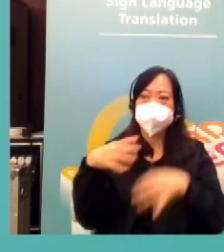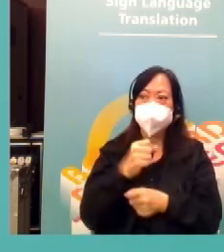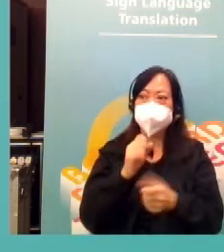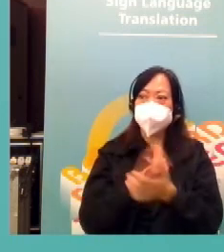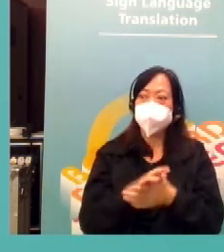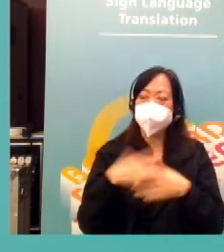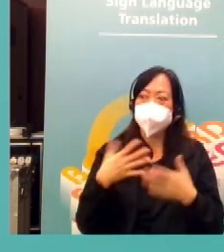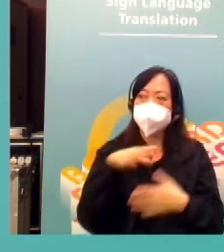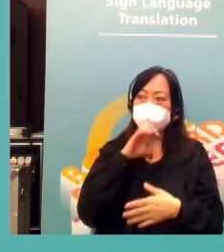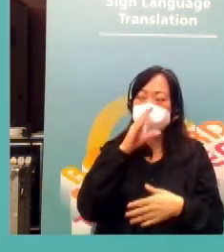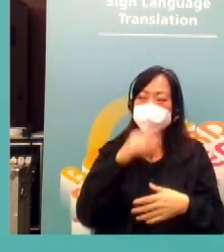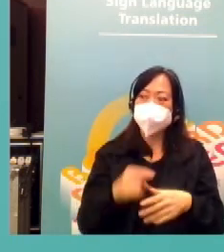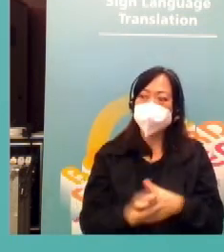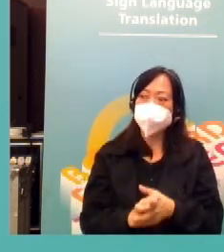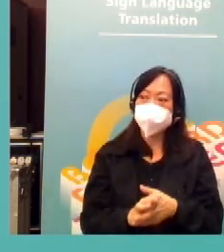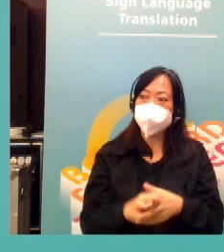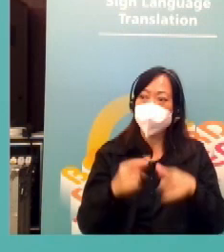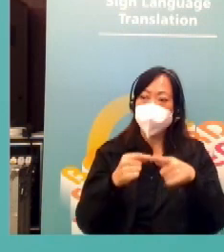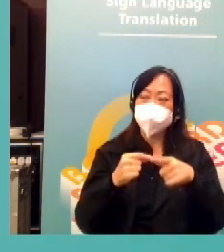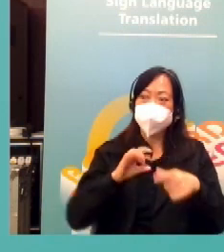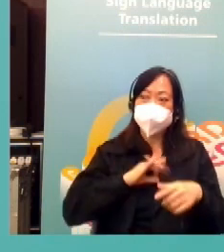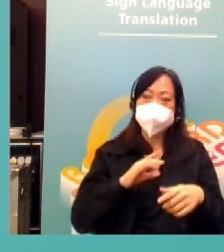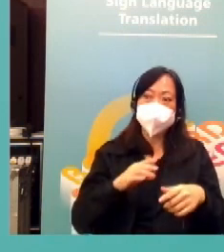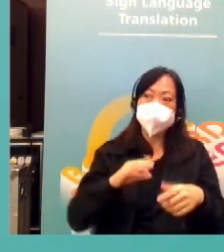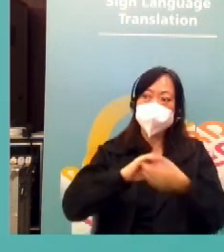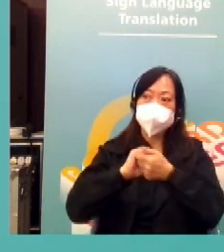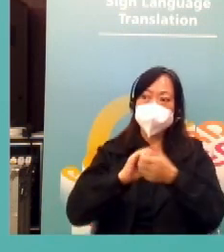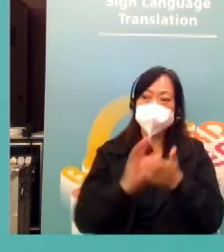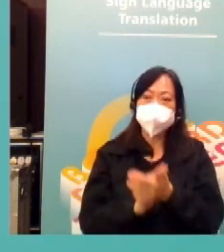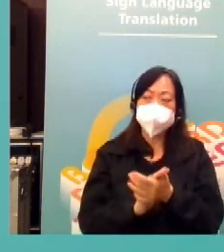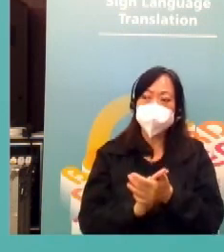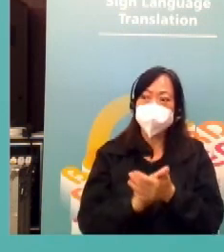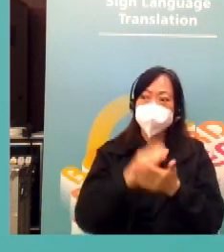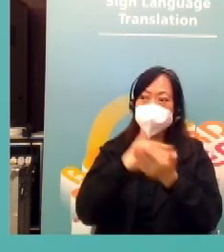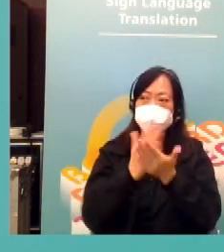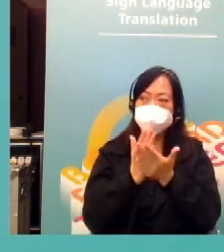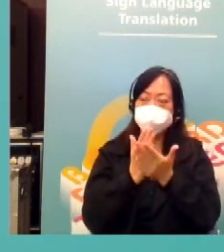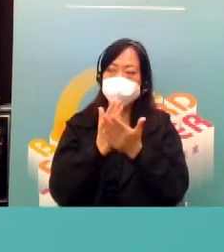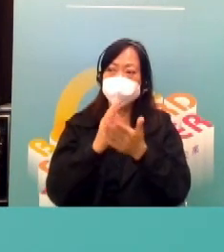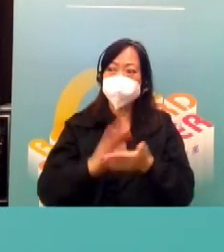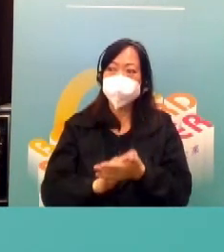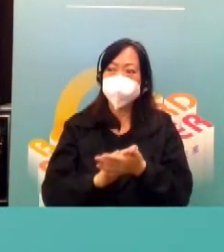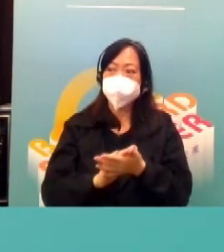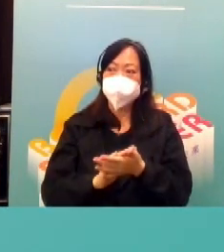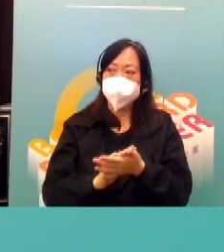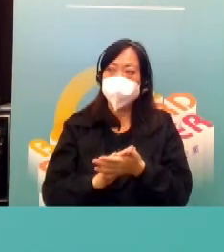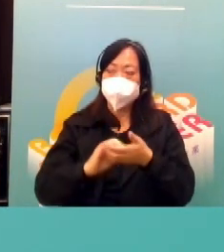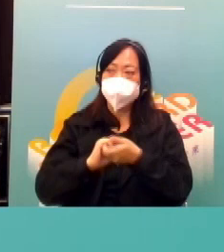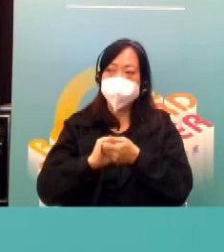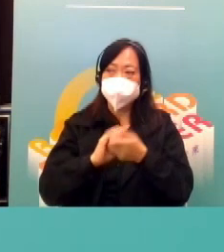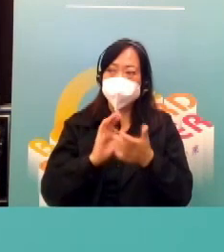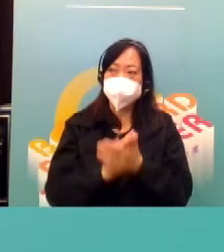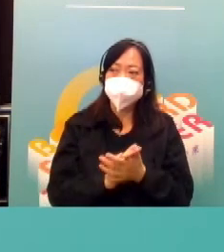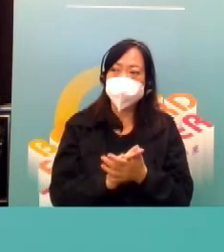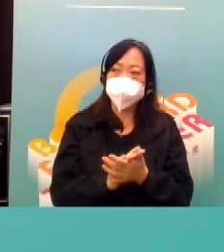about all kinds of cross-sectoral partnership. What would be the key criteria to identify